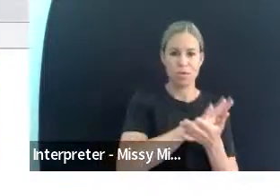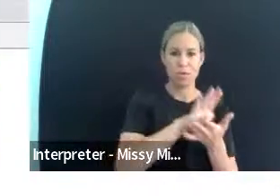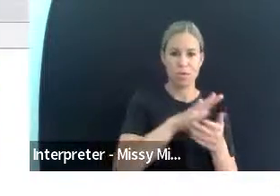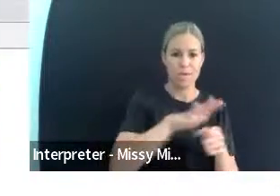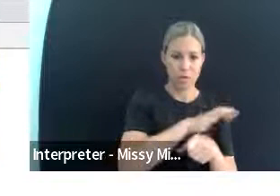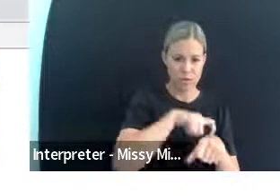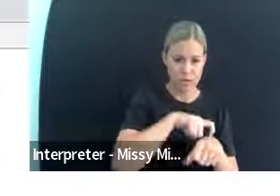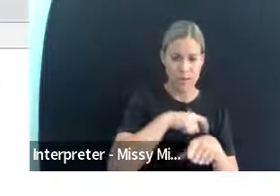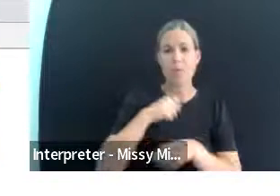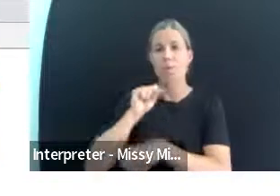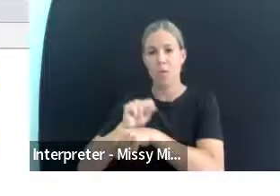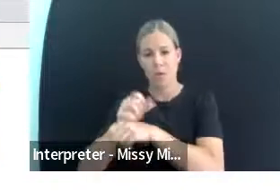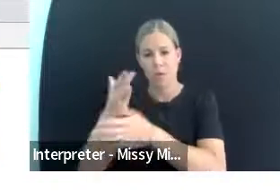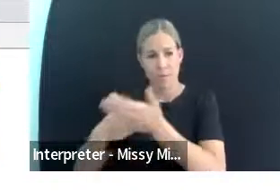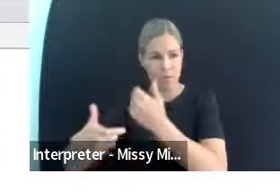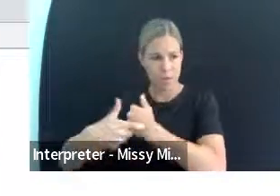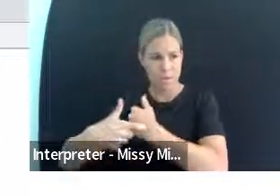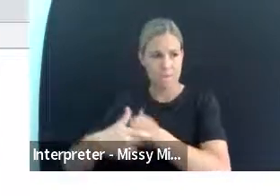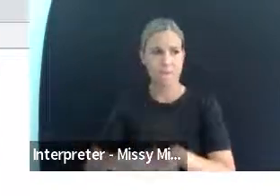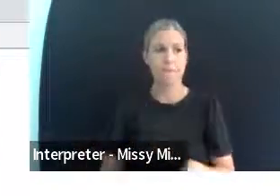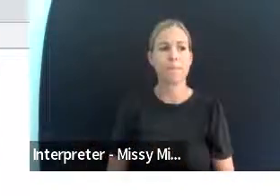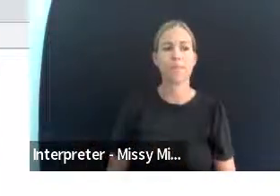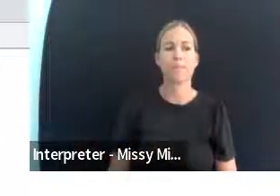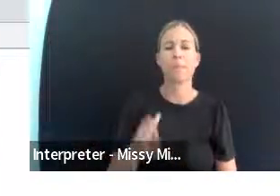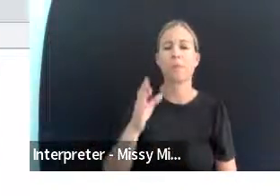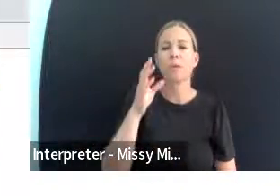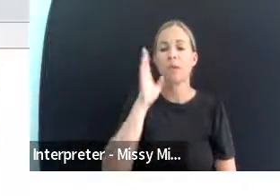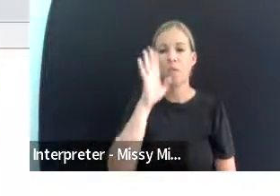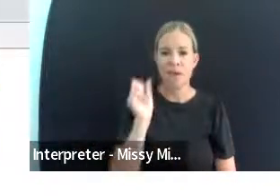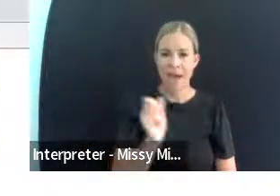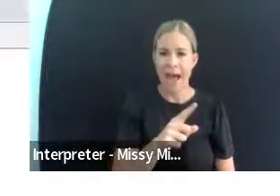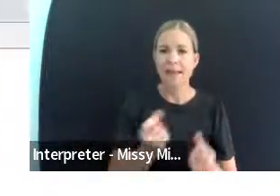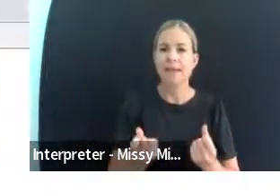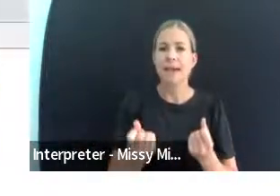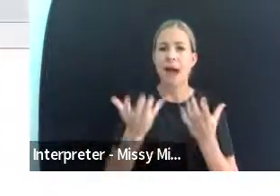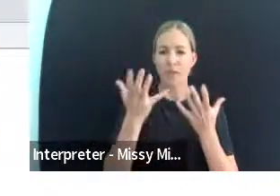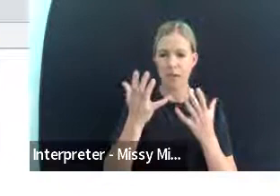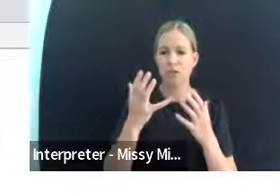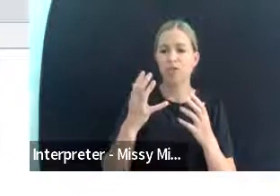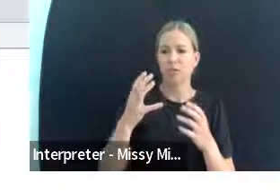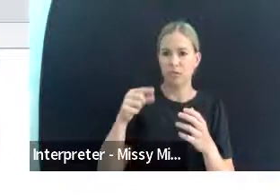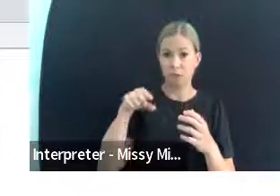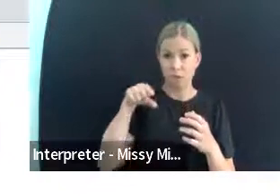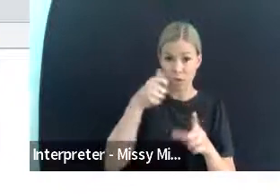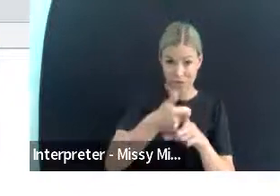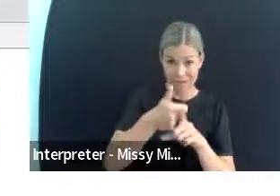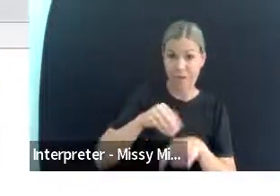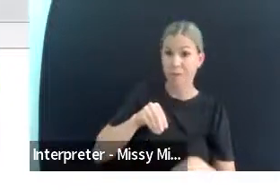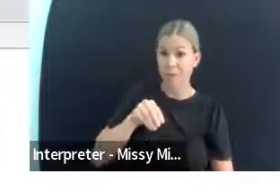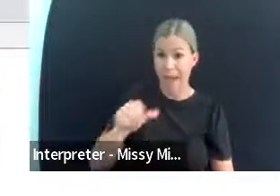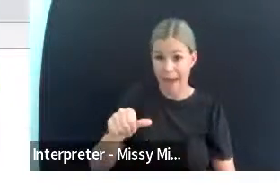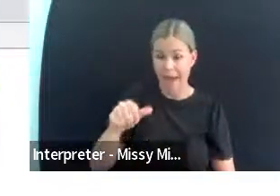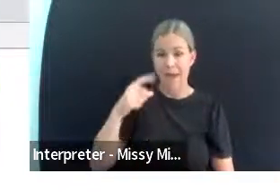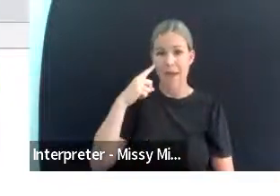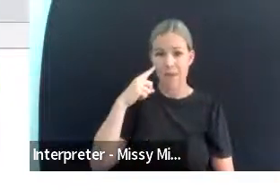job. And then it asks, how much will you claim in monthly impairment related work expenses? Well, I'll come back to that when